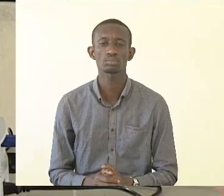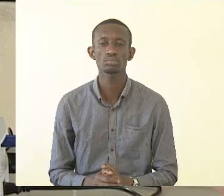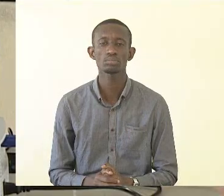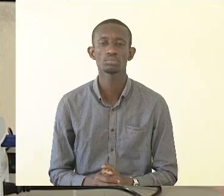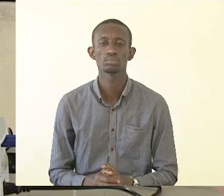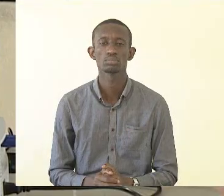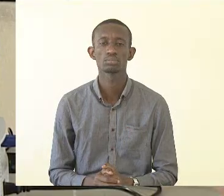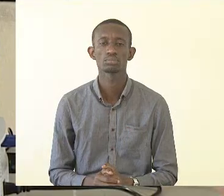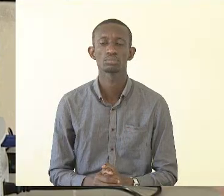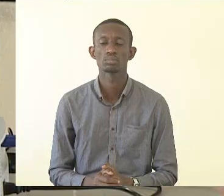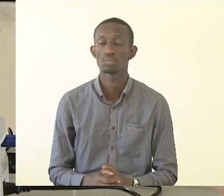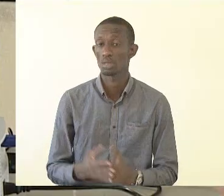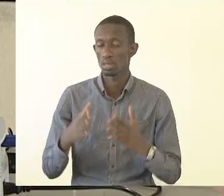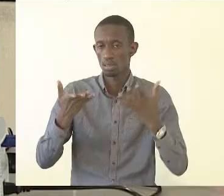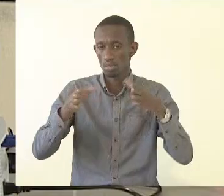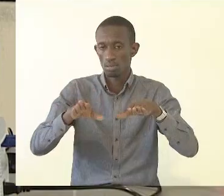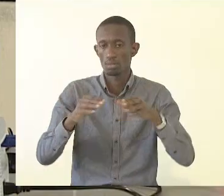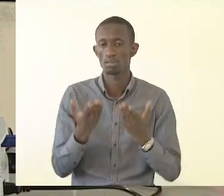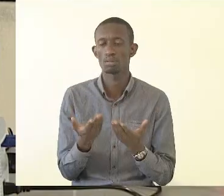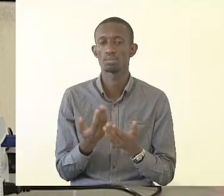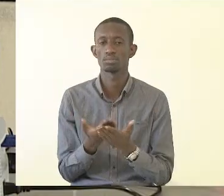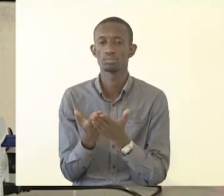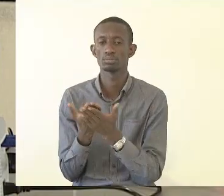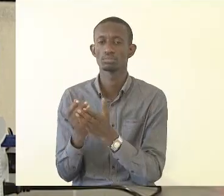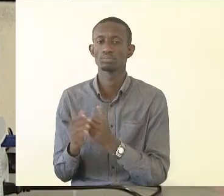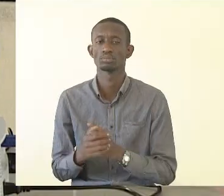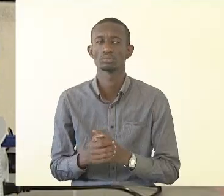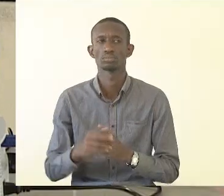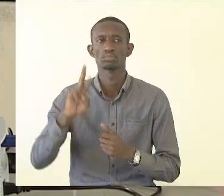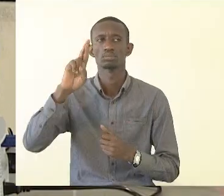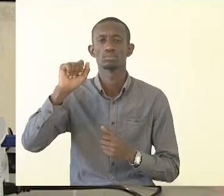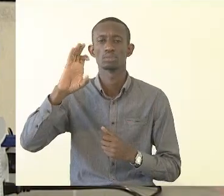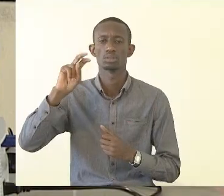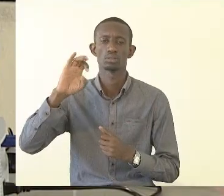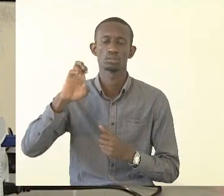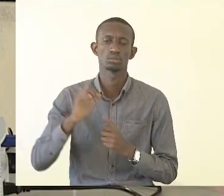So we need reagents and then conditions.